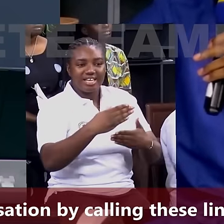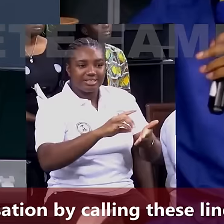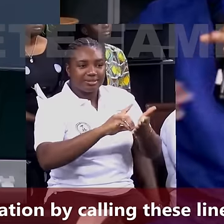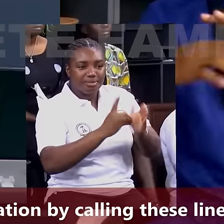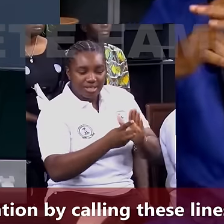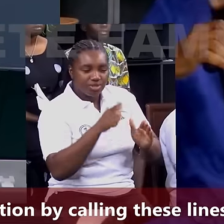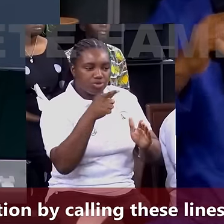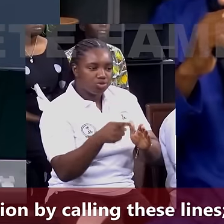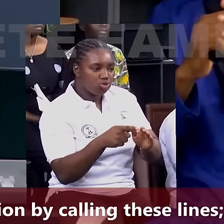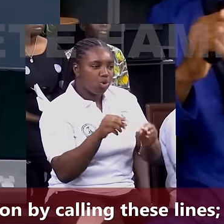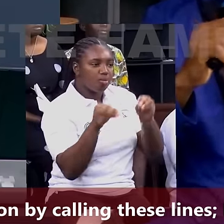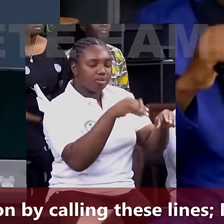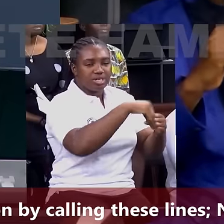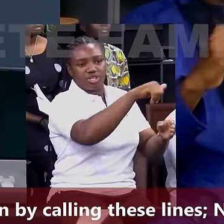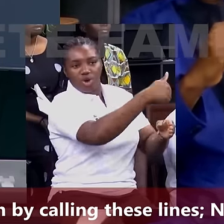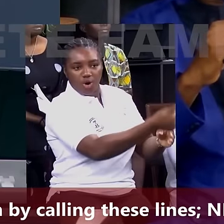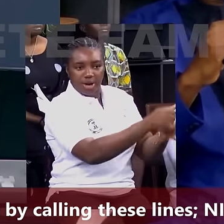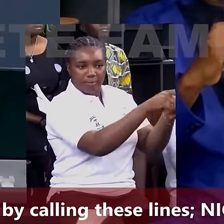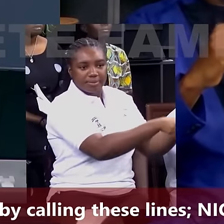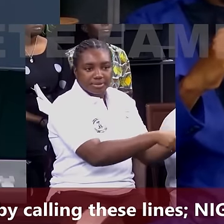patient. And some people also think that